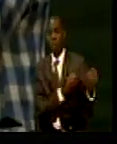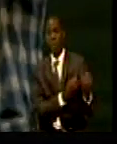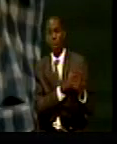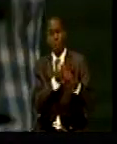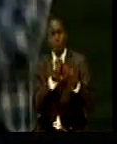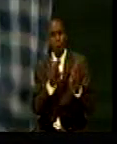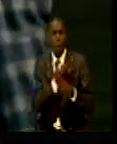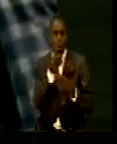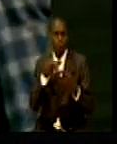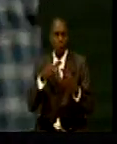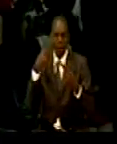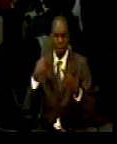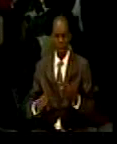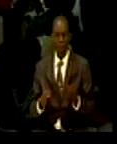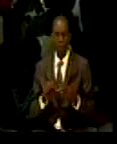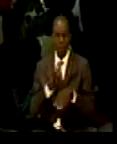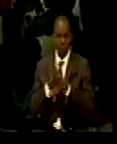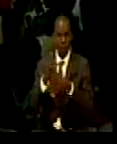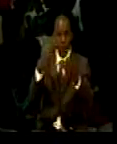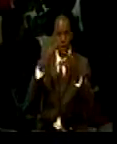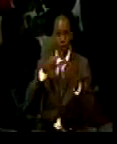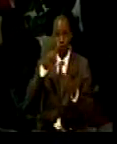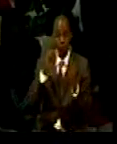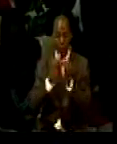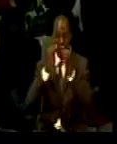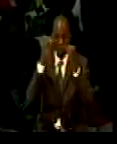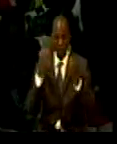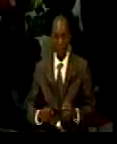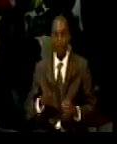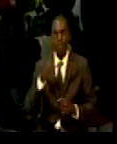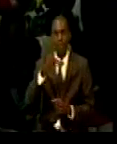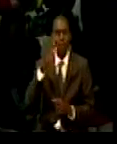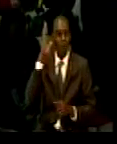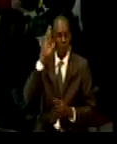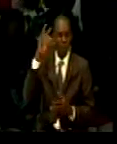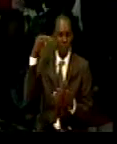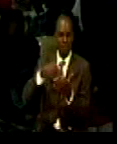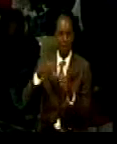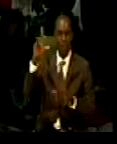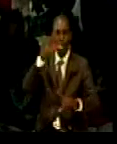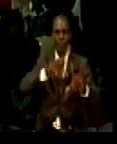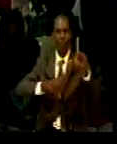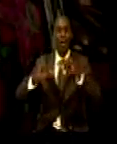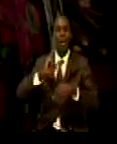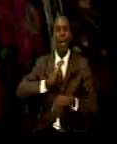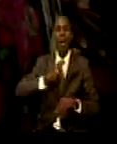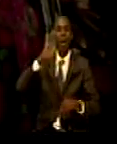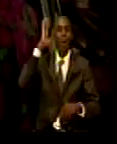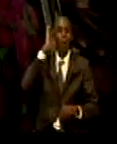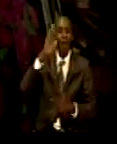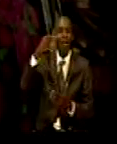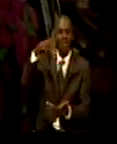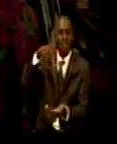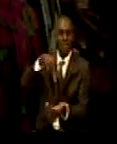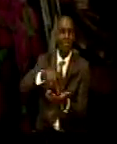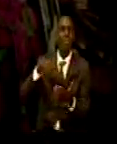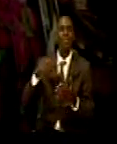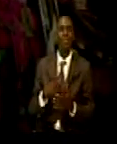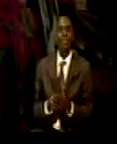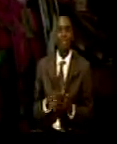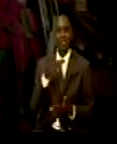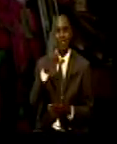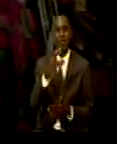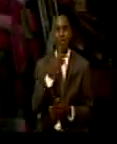power, you will stand. I will stand. You are able to